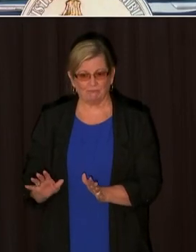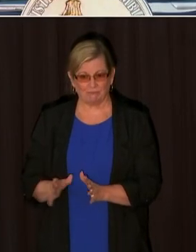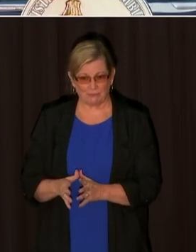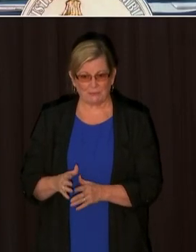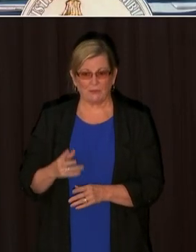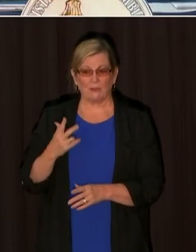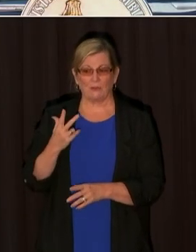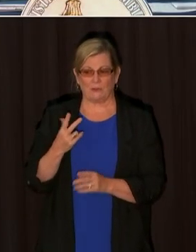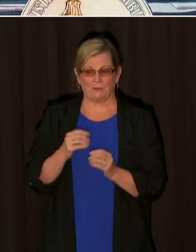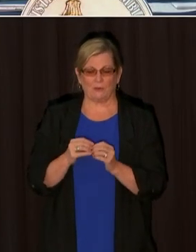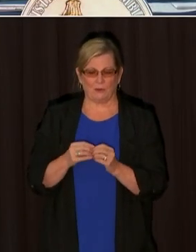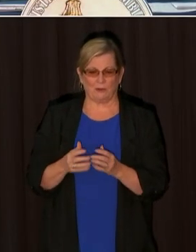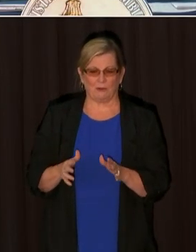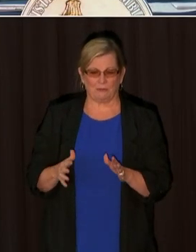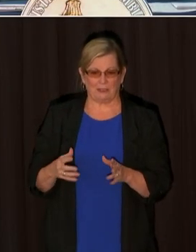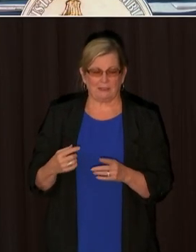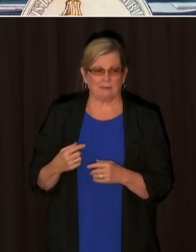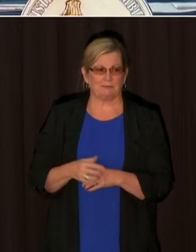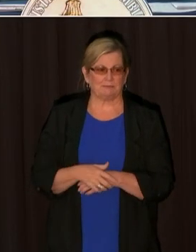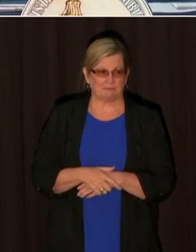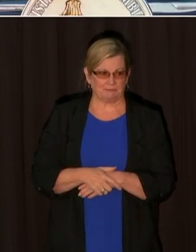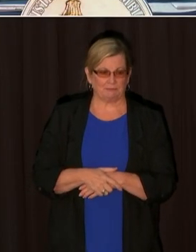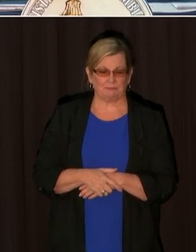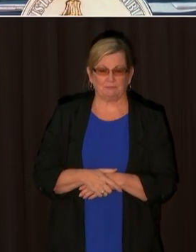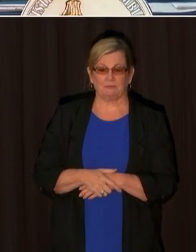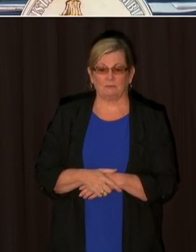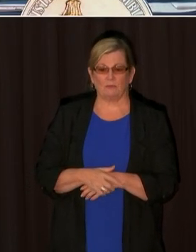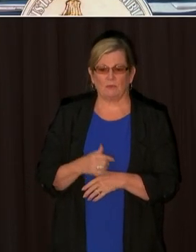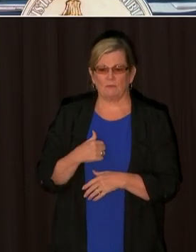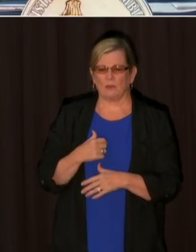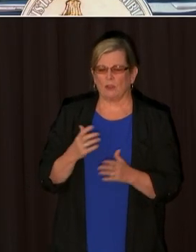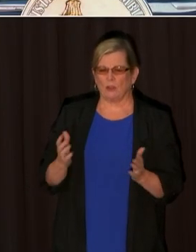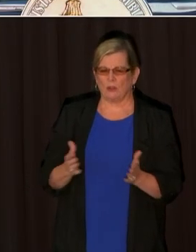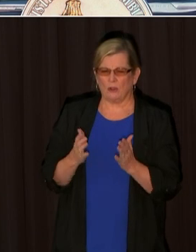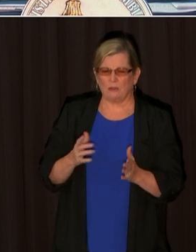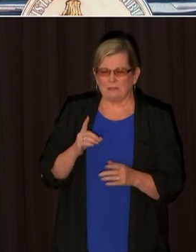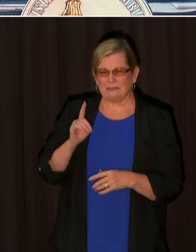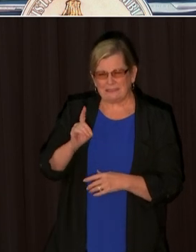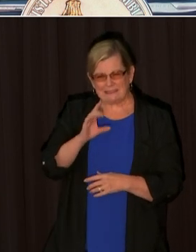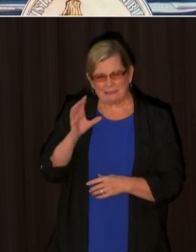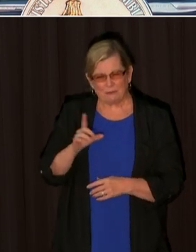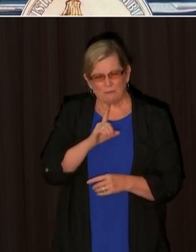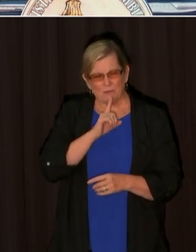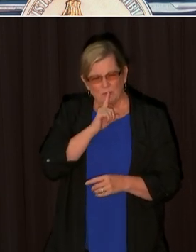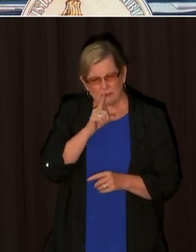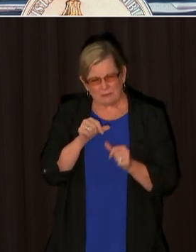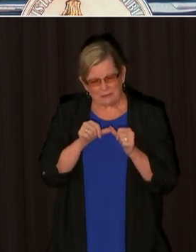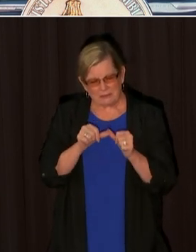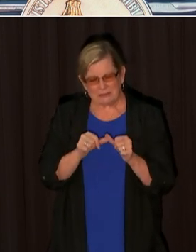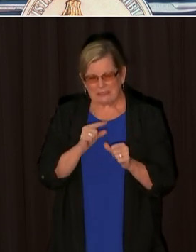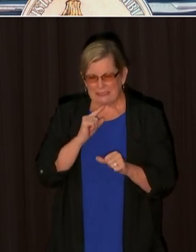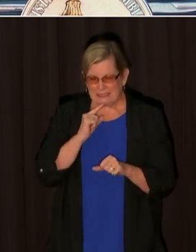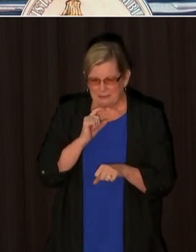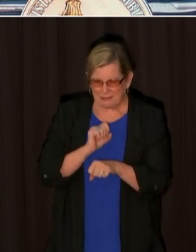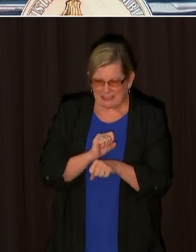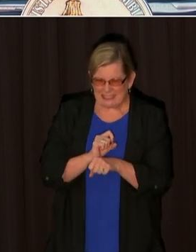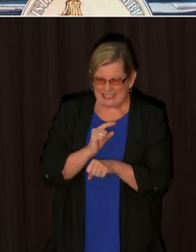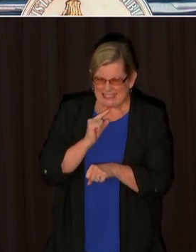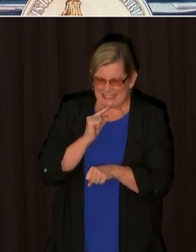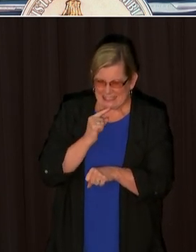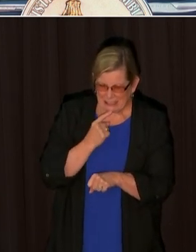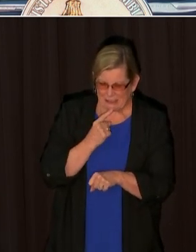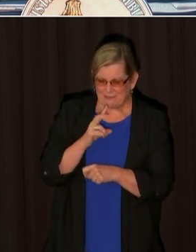succumbed to the virus. We continue to urge Washingtonians to be vigilant, and most importantly, to continue to wear your